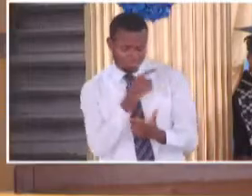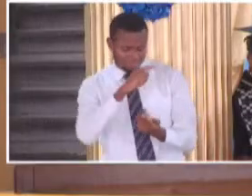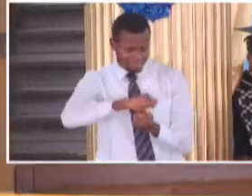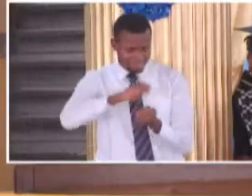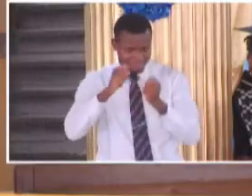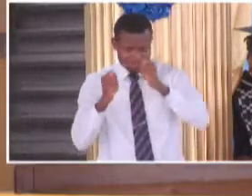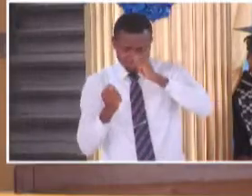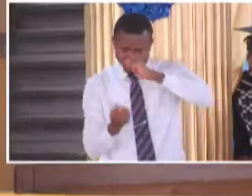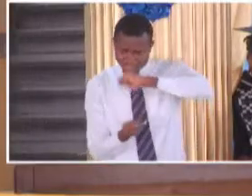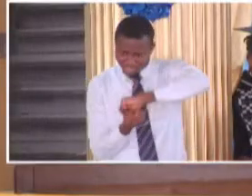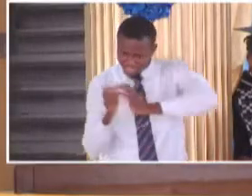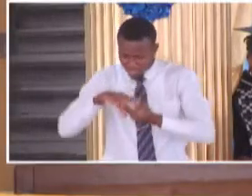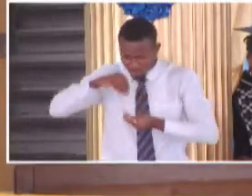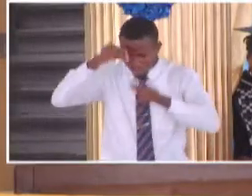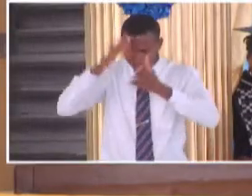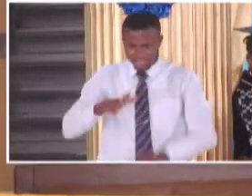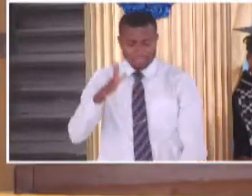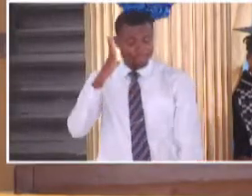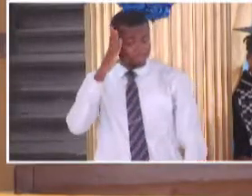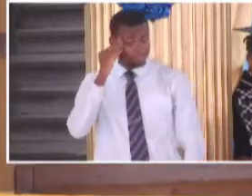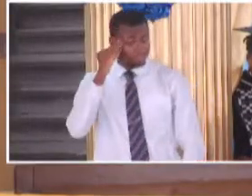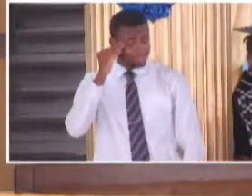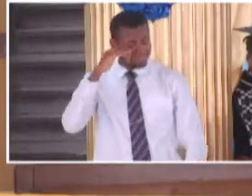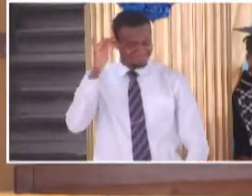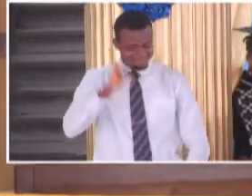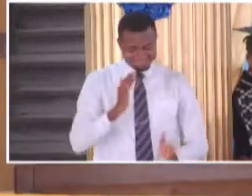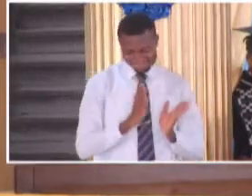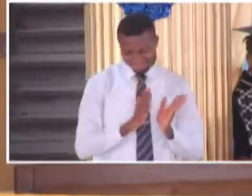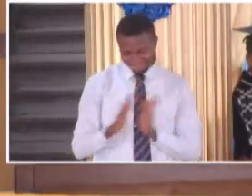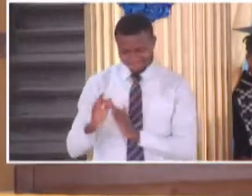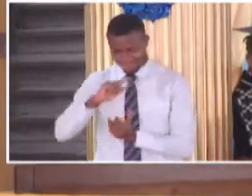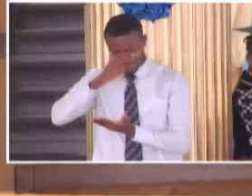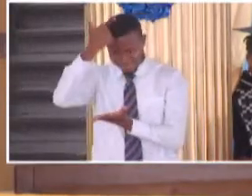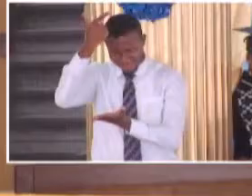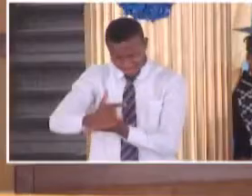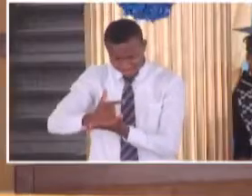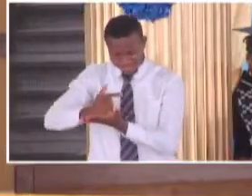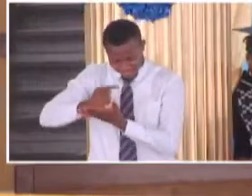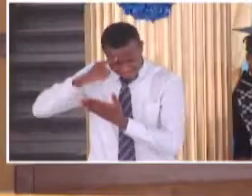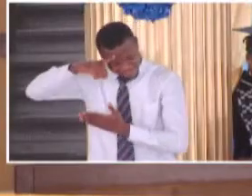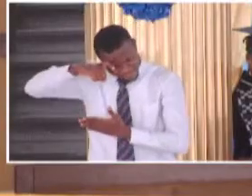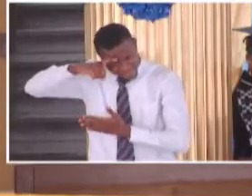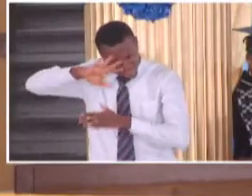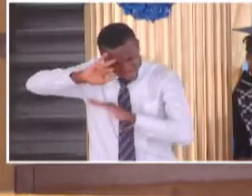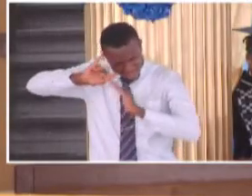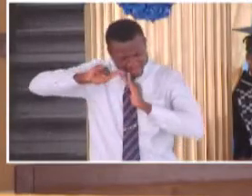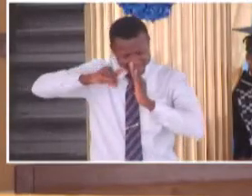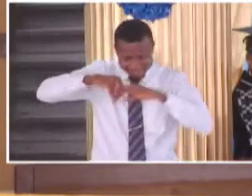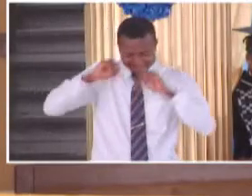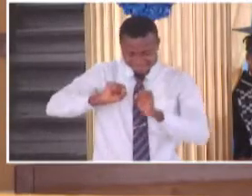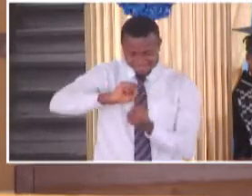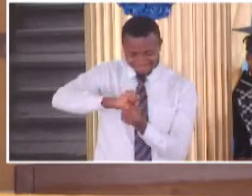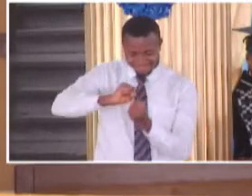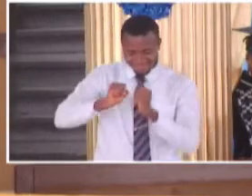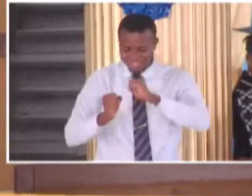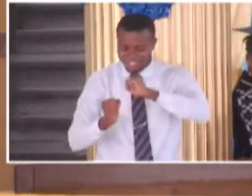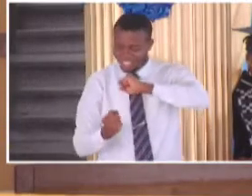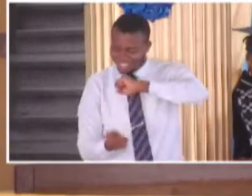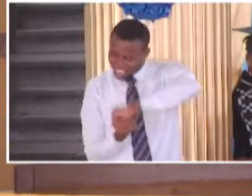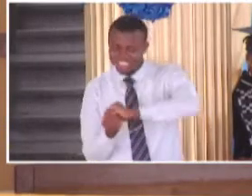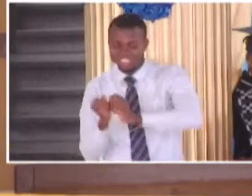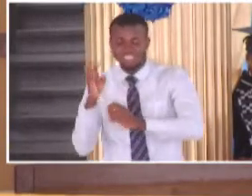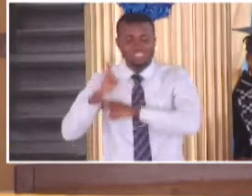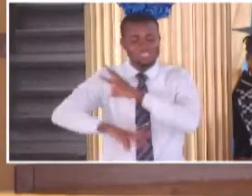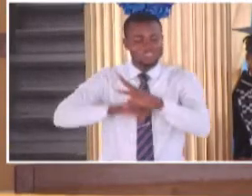student experience that prepares our graduates to thrive in an ever-changing world,